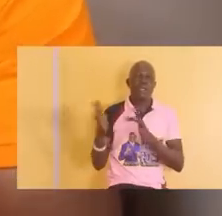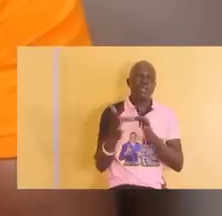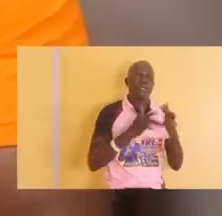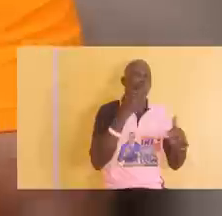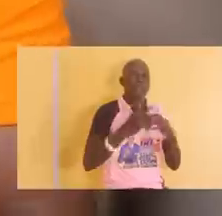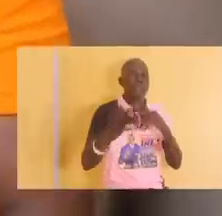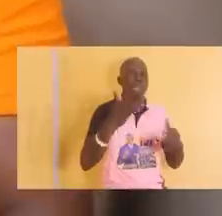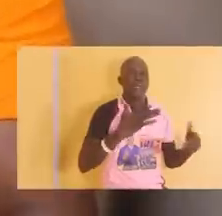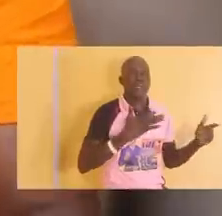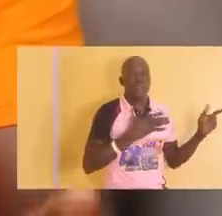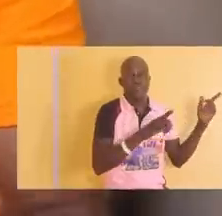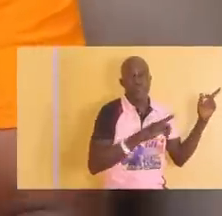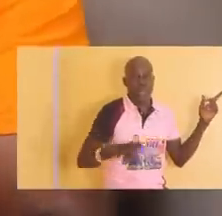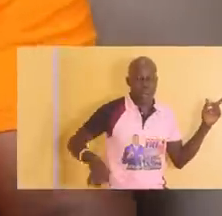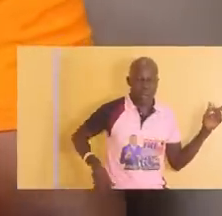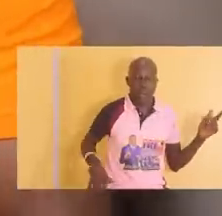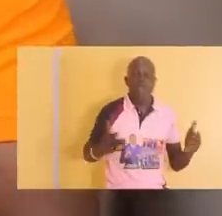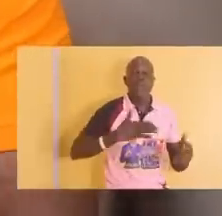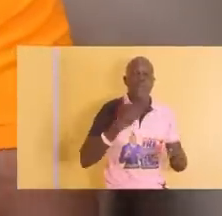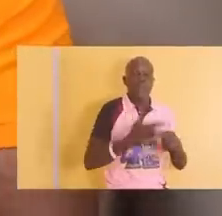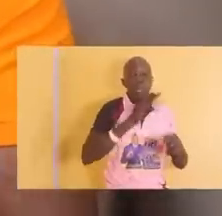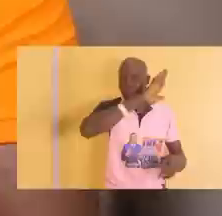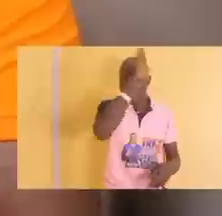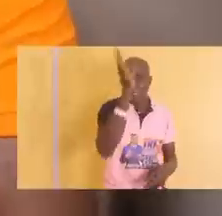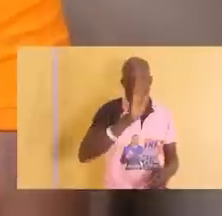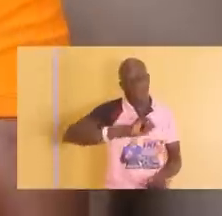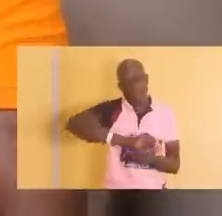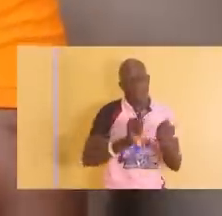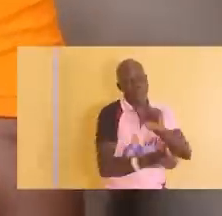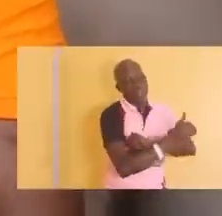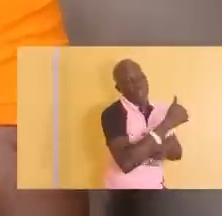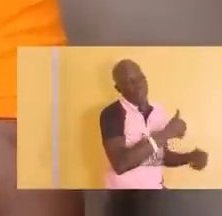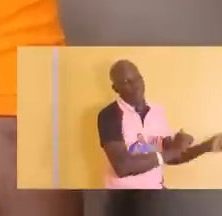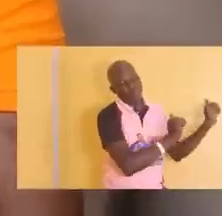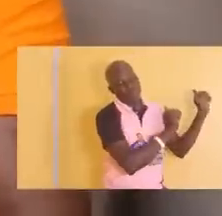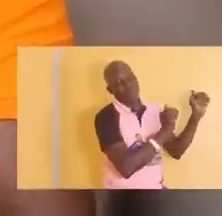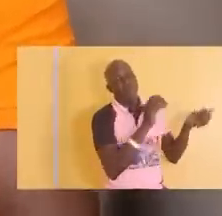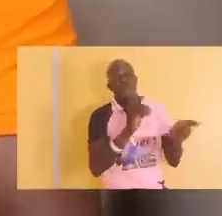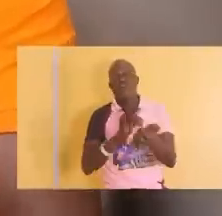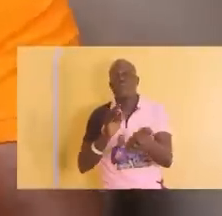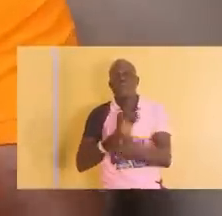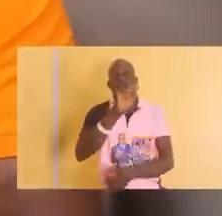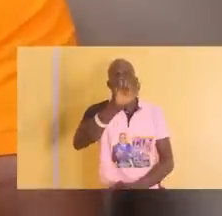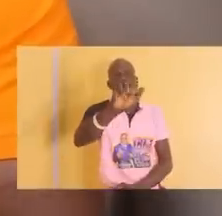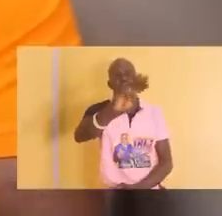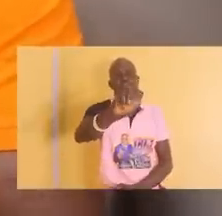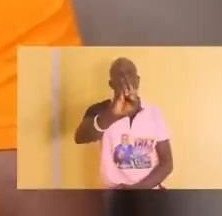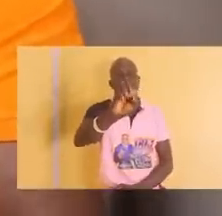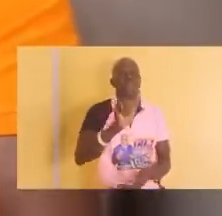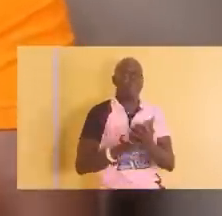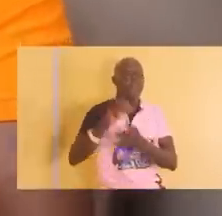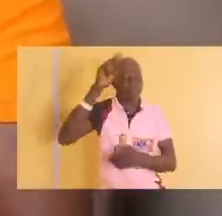In Jesus' name, my Lord. My name never changed. Apostle. He's apostle. Dr.